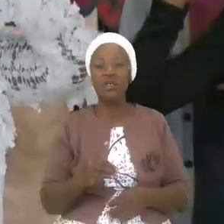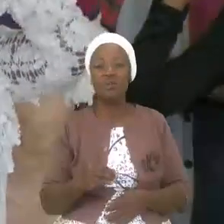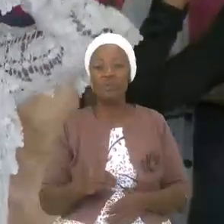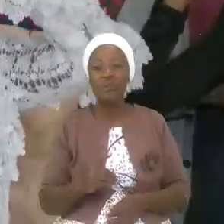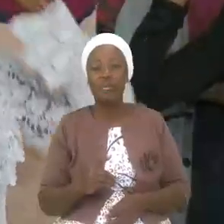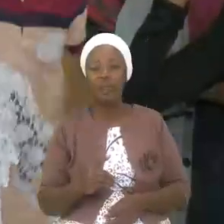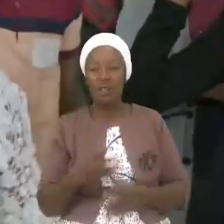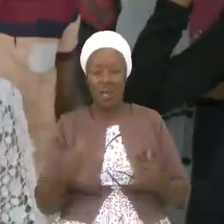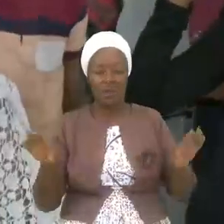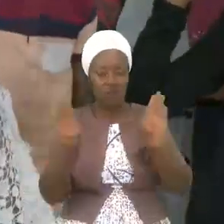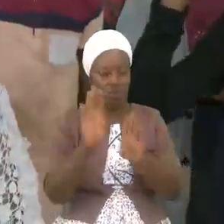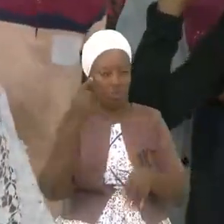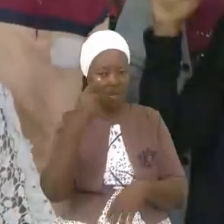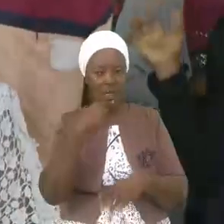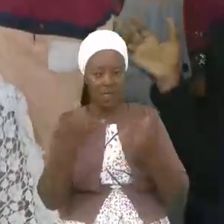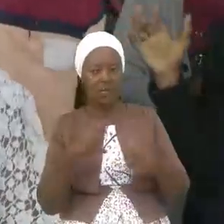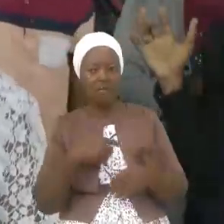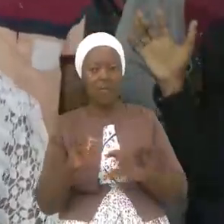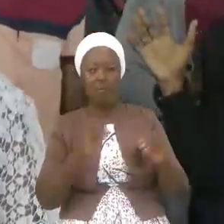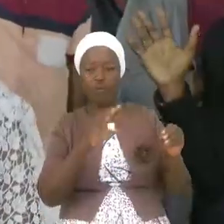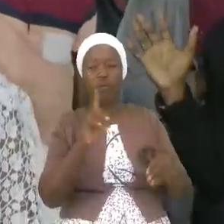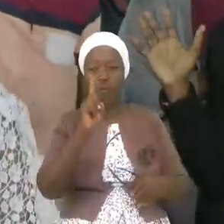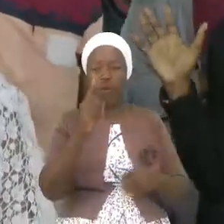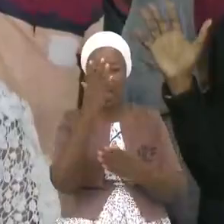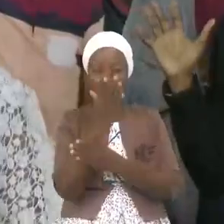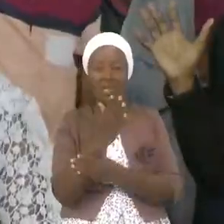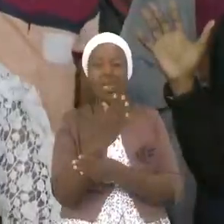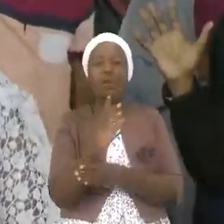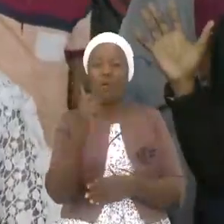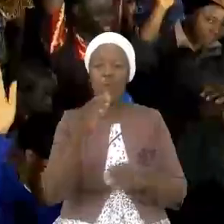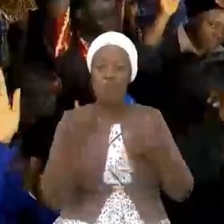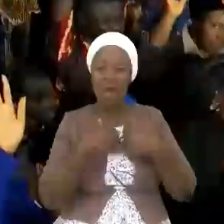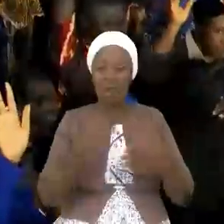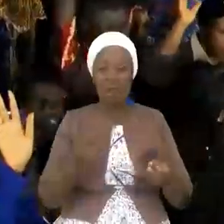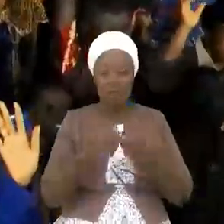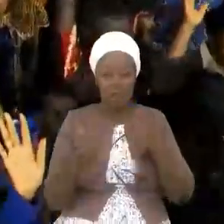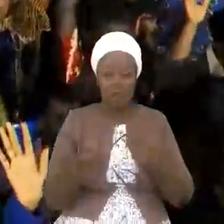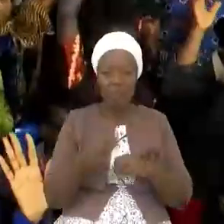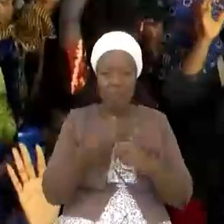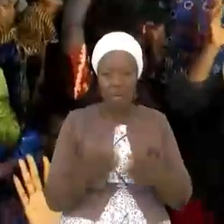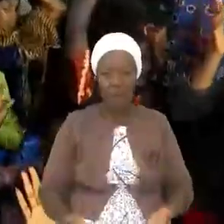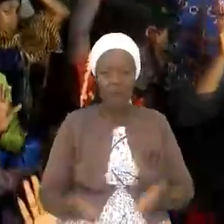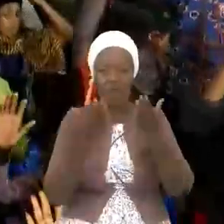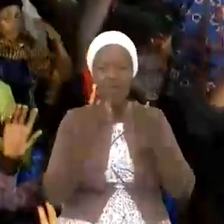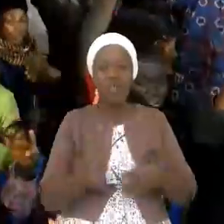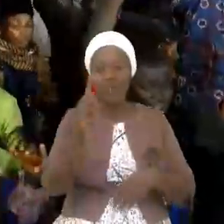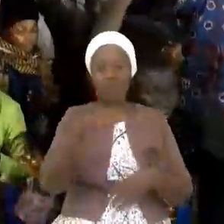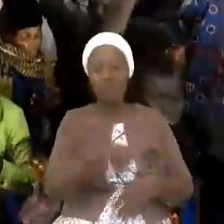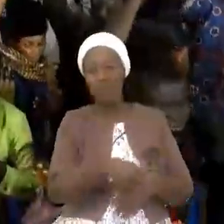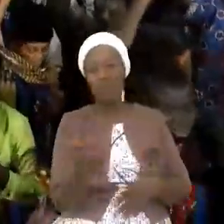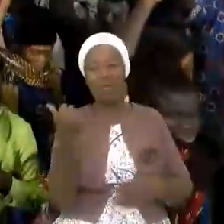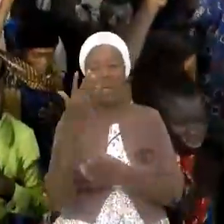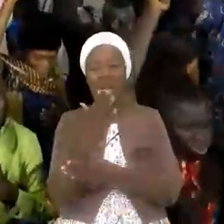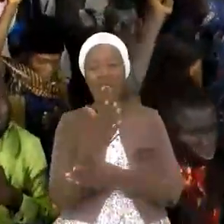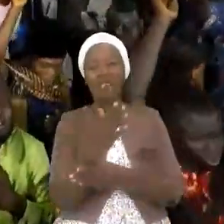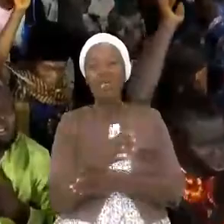where you have the challenge and raise up the other hand. Remember, speak the word only, and you come